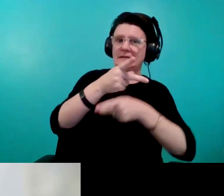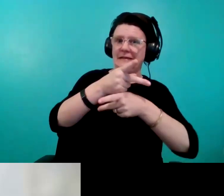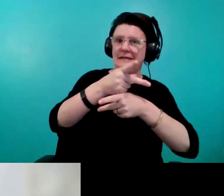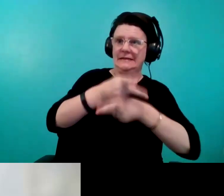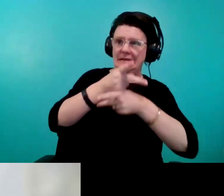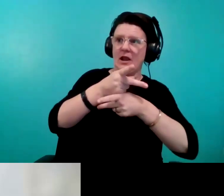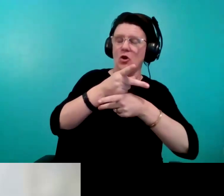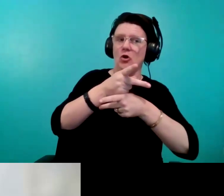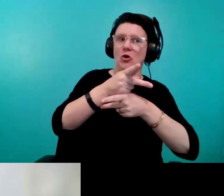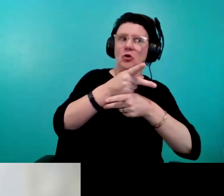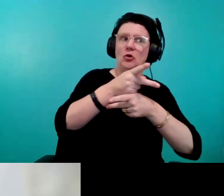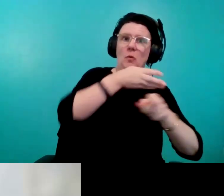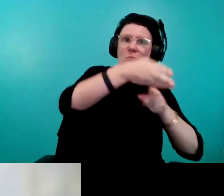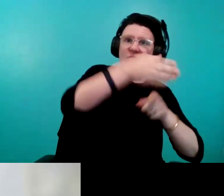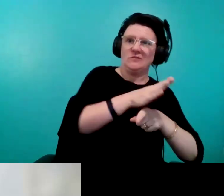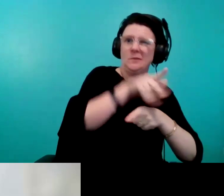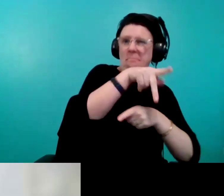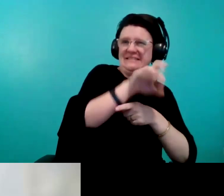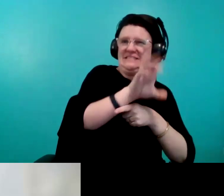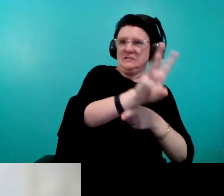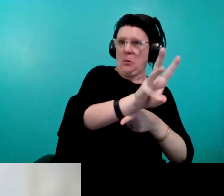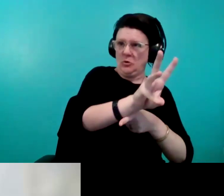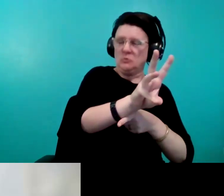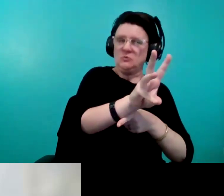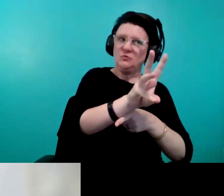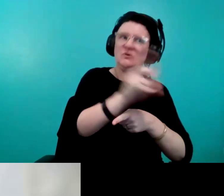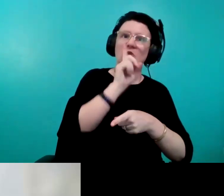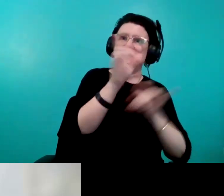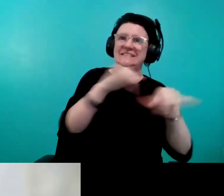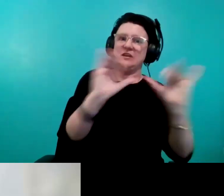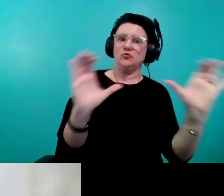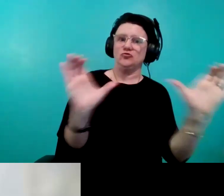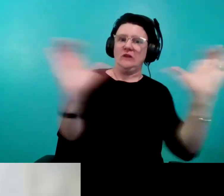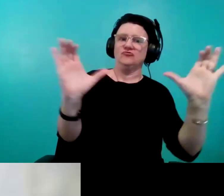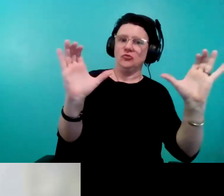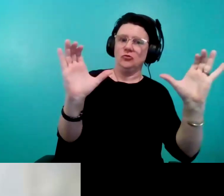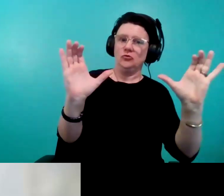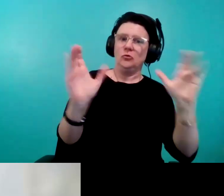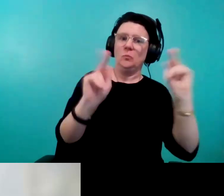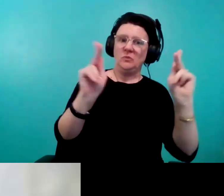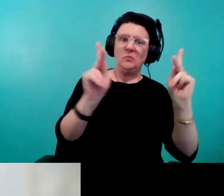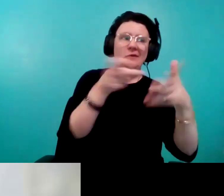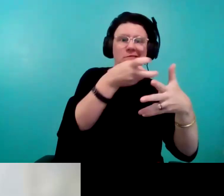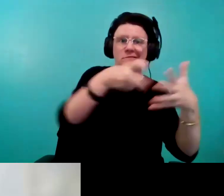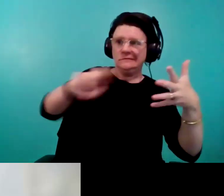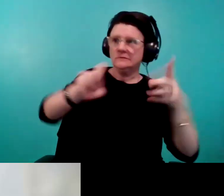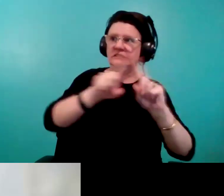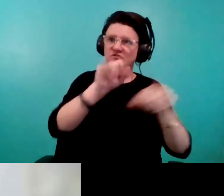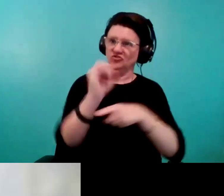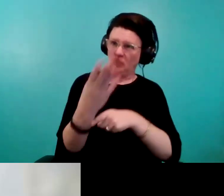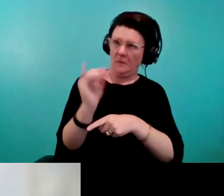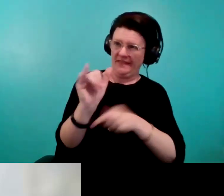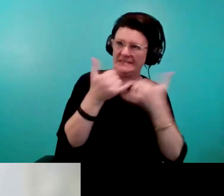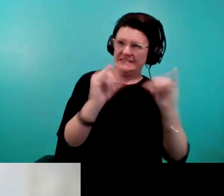care professionals and sort of the need for standardized credentialing so that folks can move from one position to another. Is that